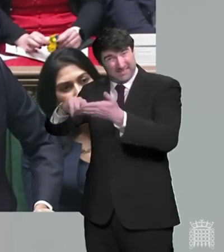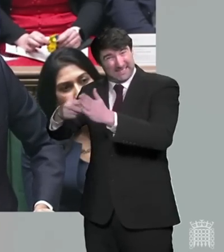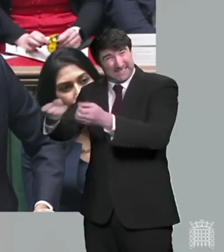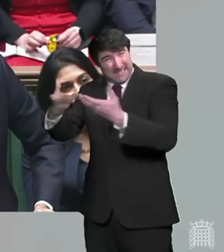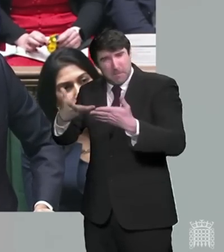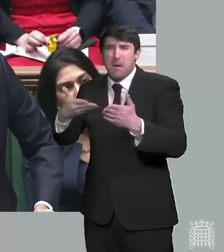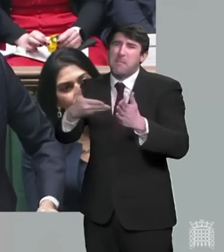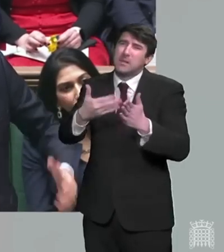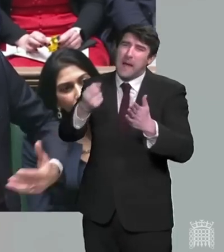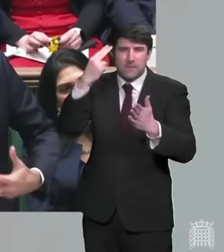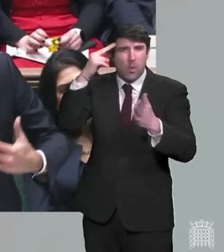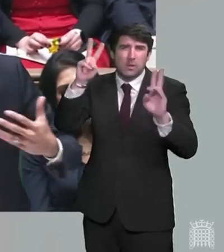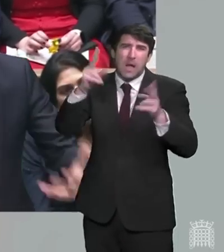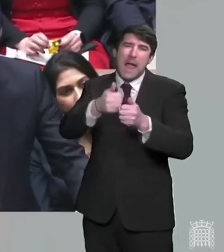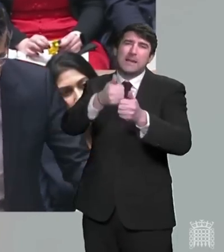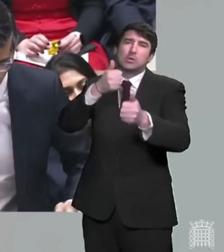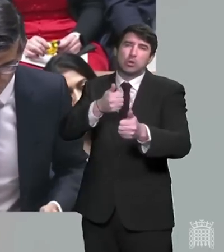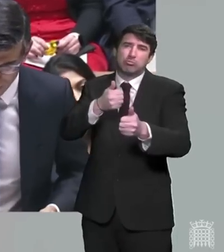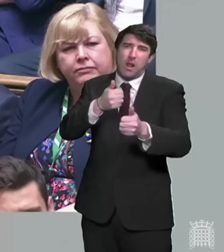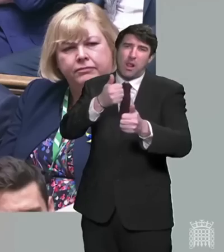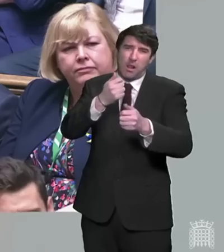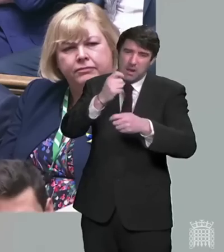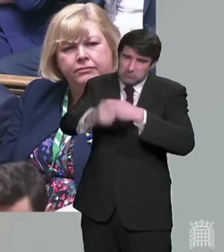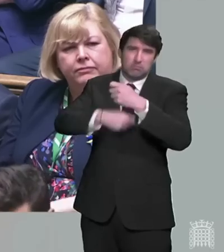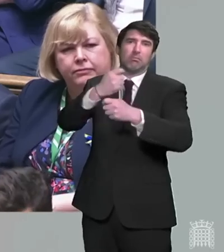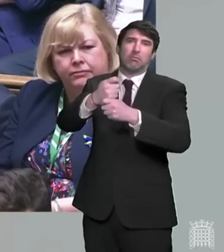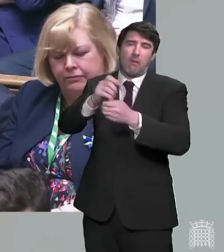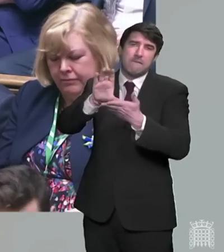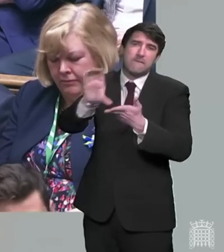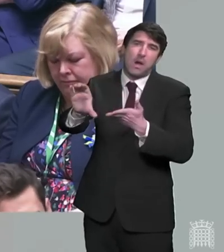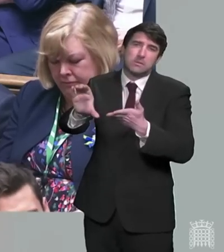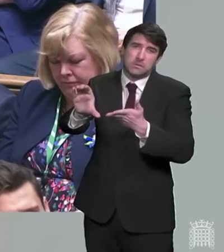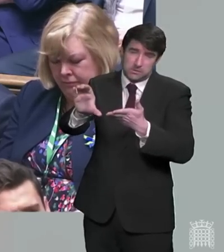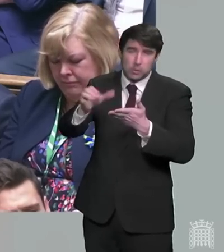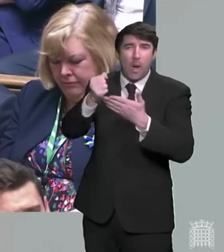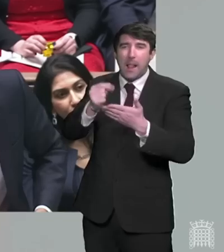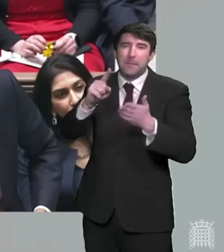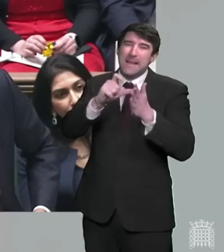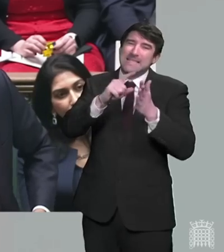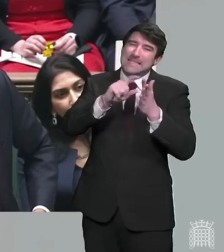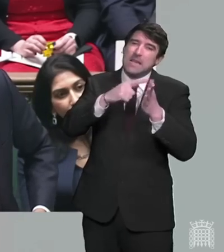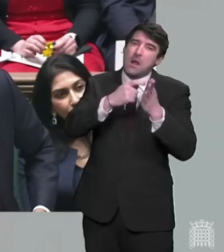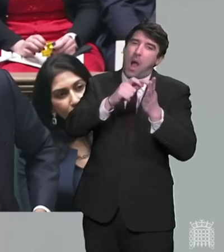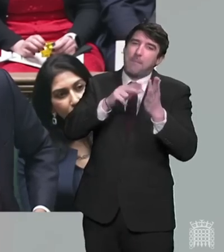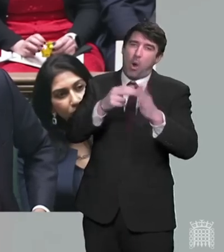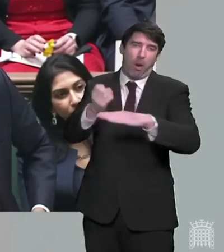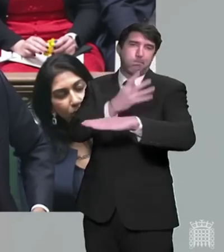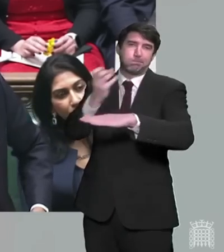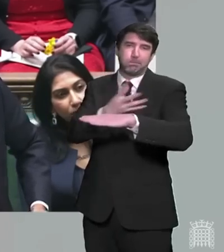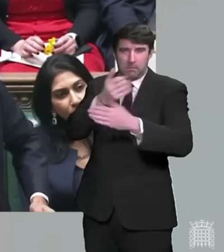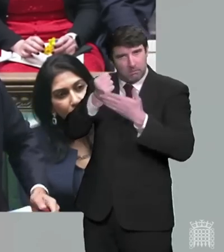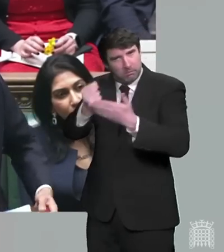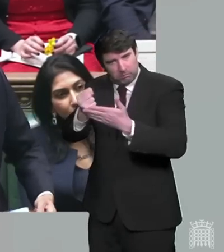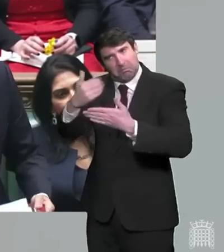Industrial Energy Transformation Fund, which provides capital grants to businesses like his to help them decarbonise, and I look forward to discussing this with him and